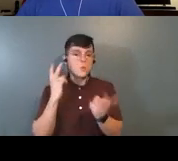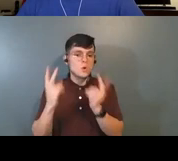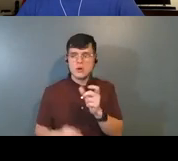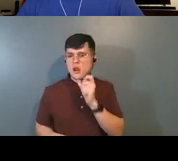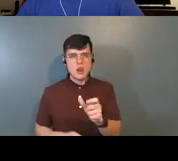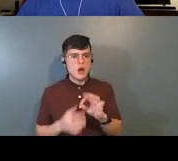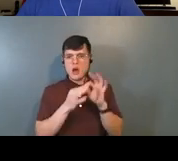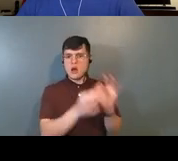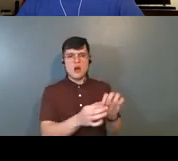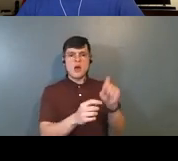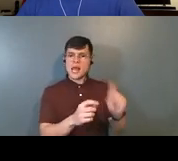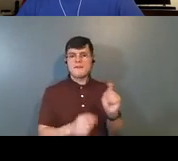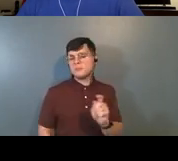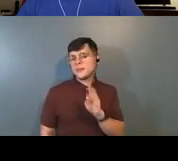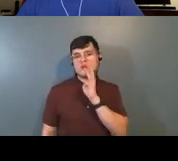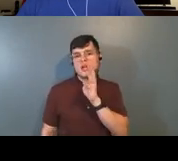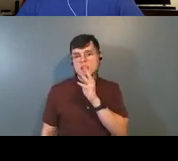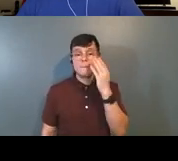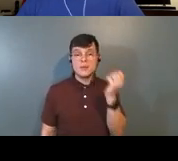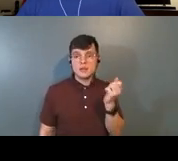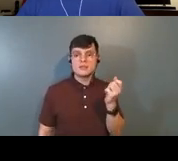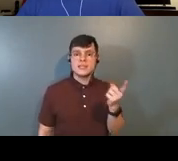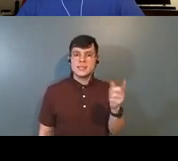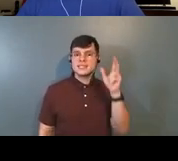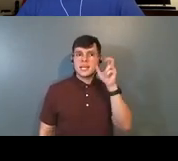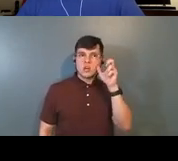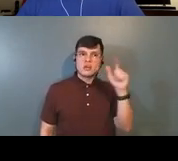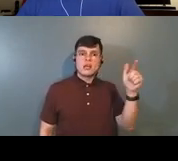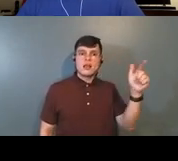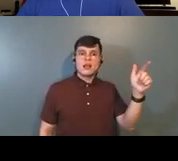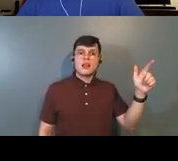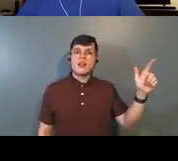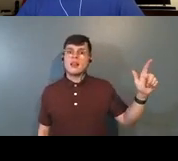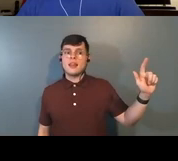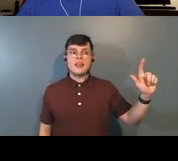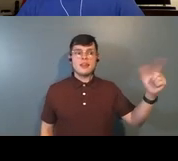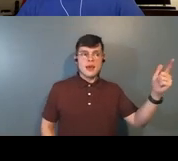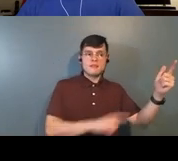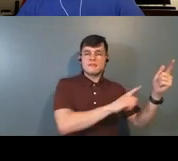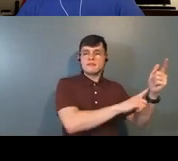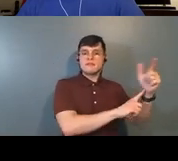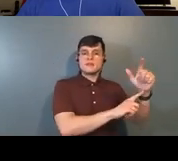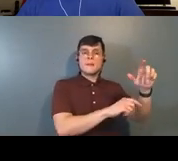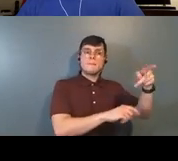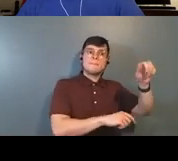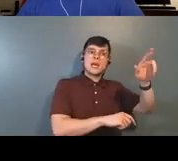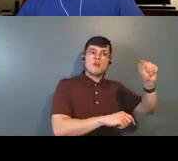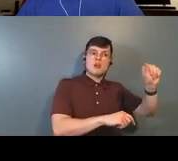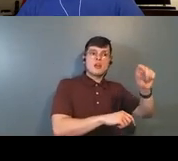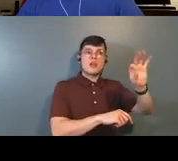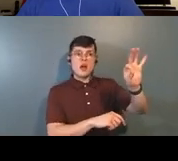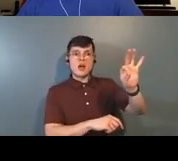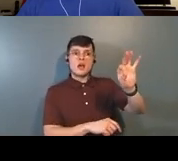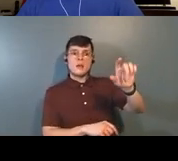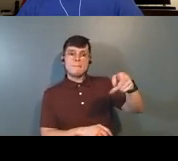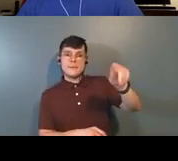to pre-pronounce, because he's hearing left parent, 9 parent. So I don't know if you have an opinion on that. Would you hide